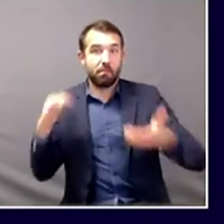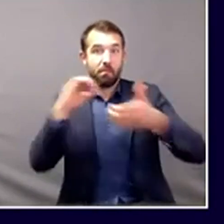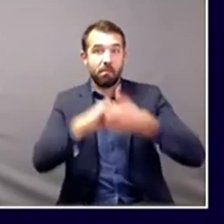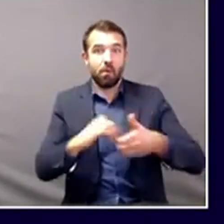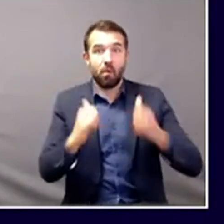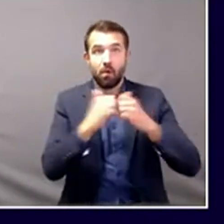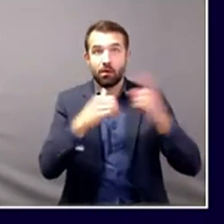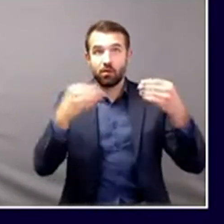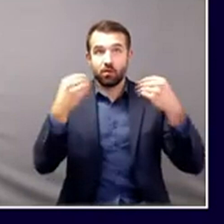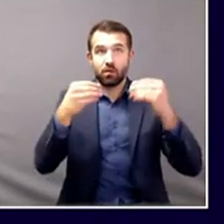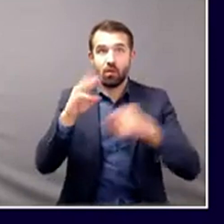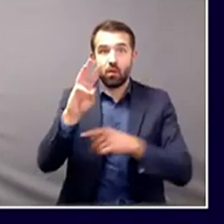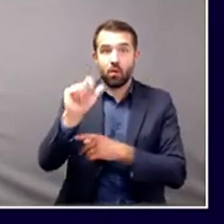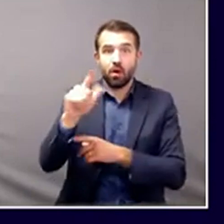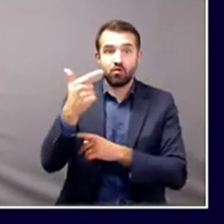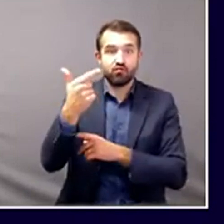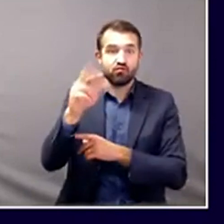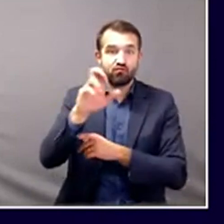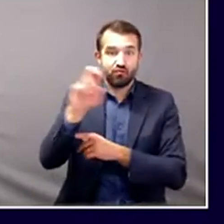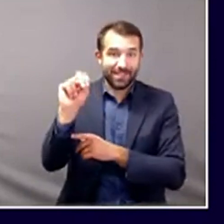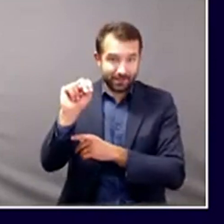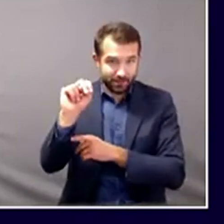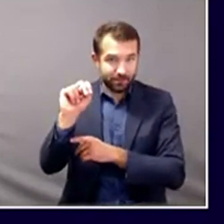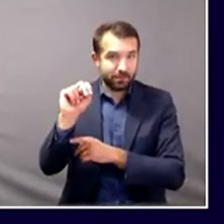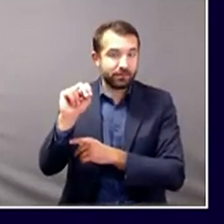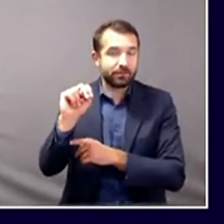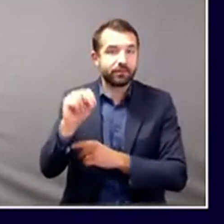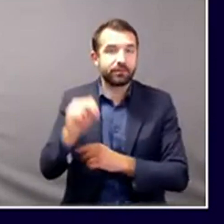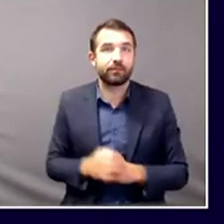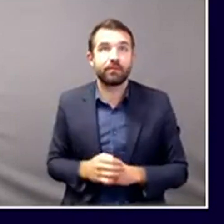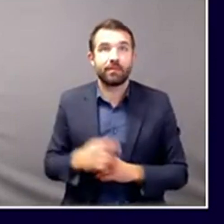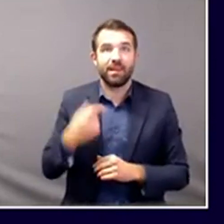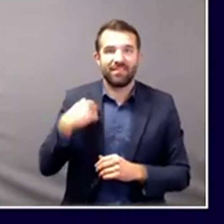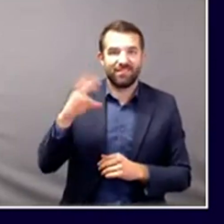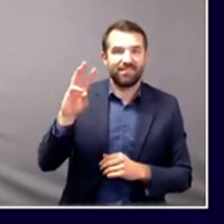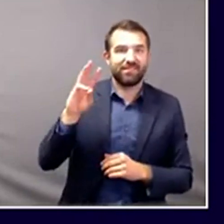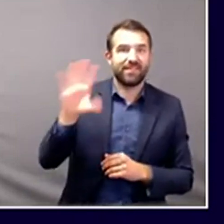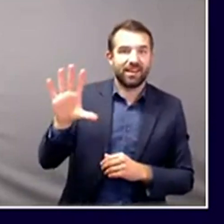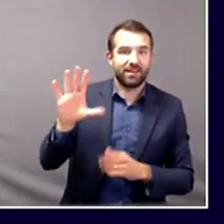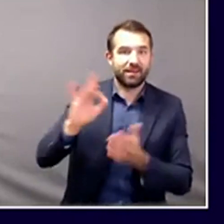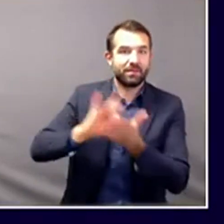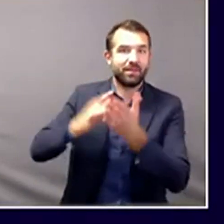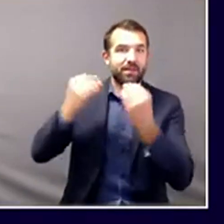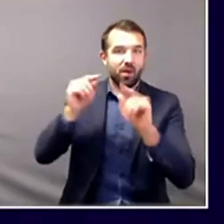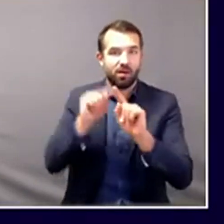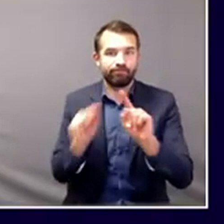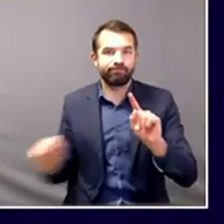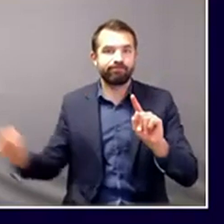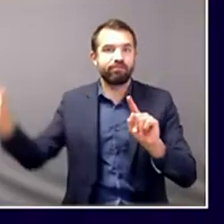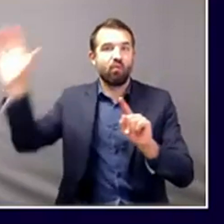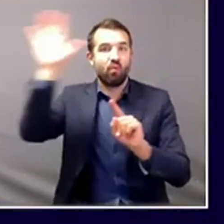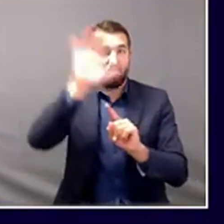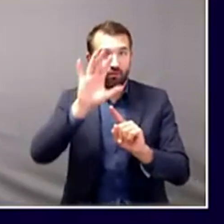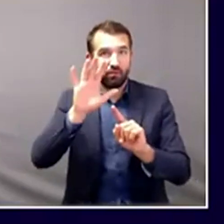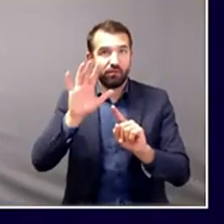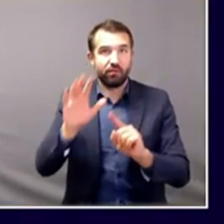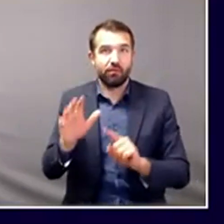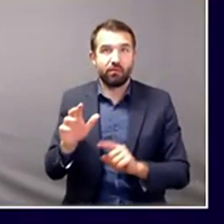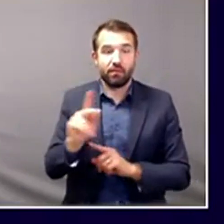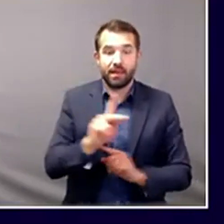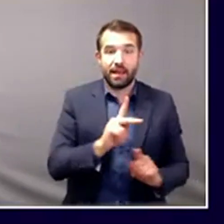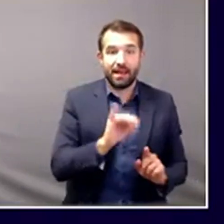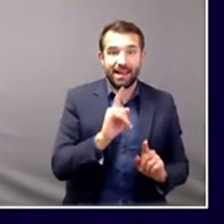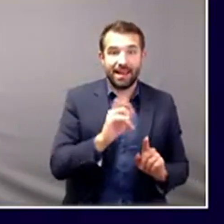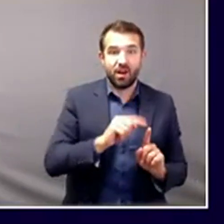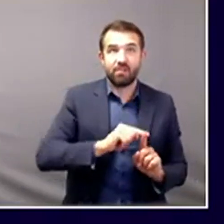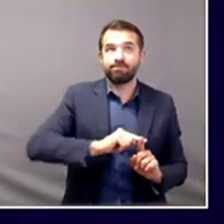300,000, through 65 pharmacy locations from Kittery to Madawaska. This testing will be available to the public at no